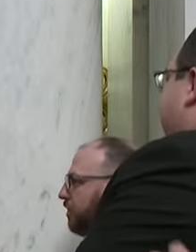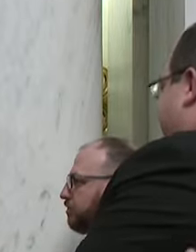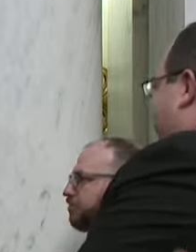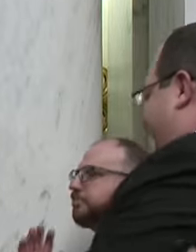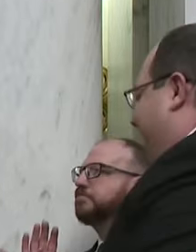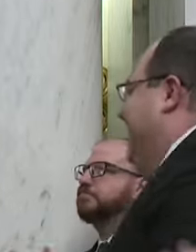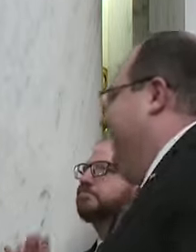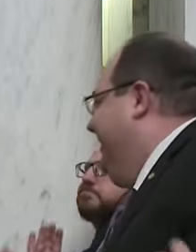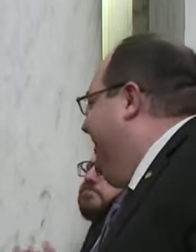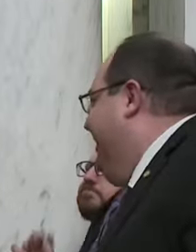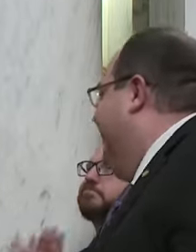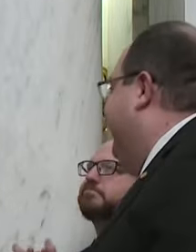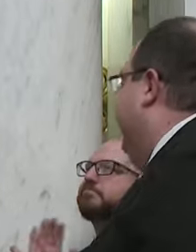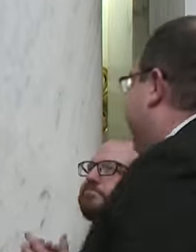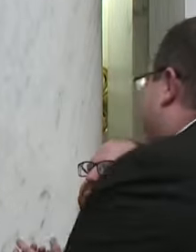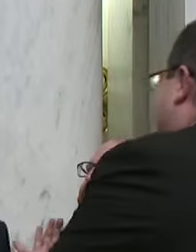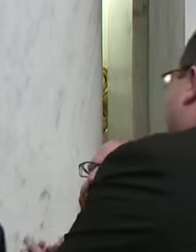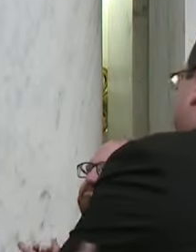Senate President Craig Blair.